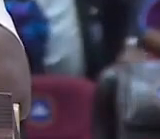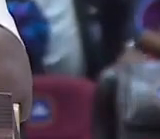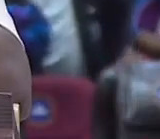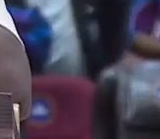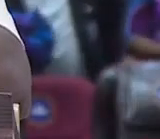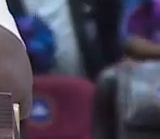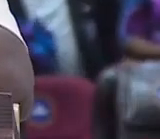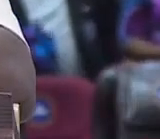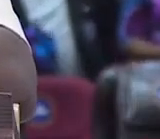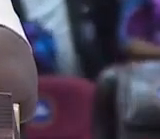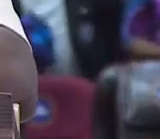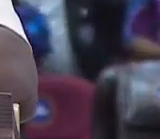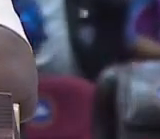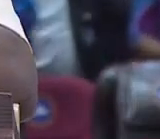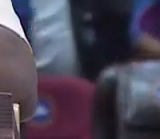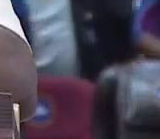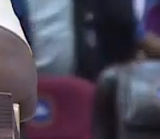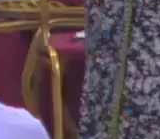and say, "Father,